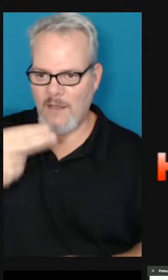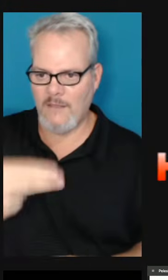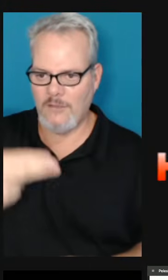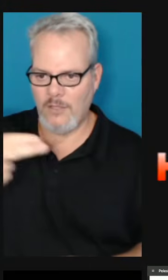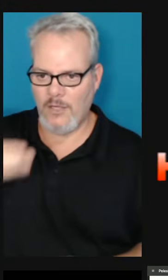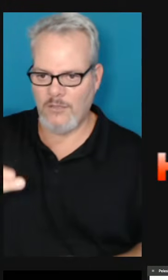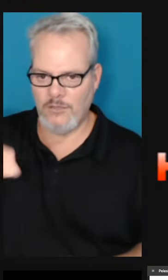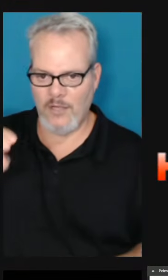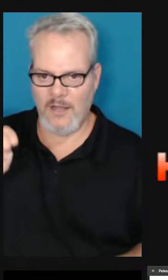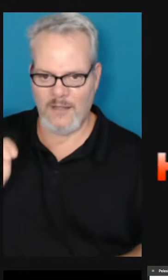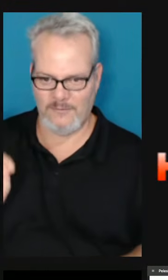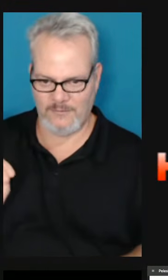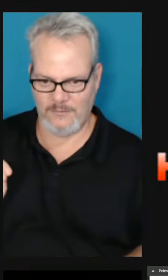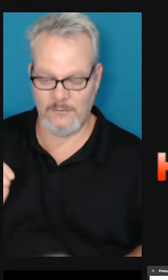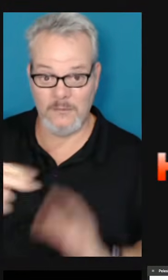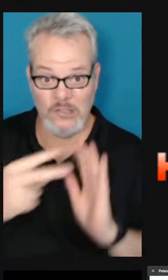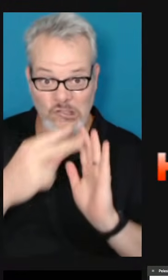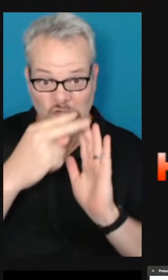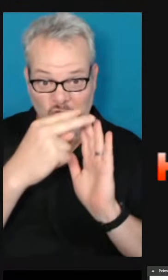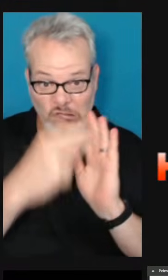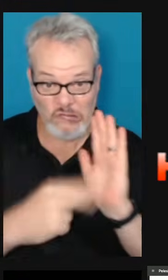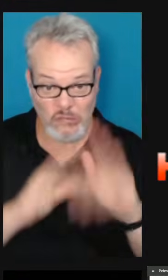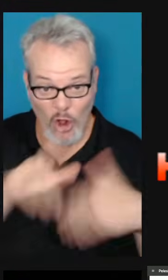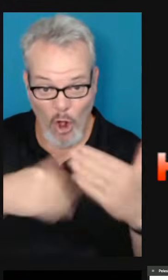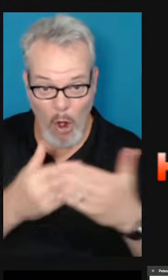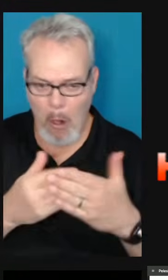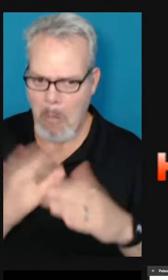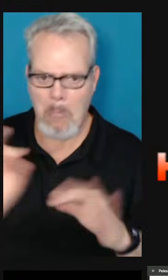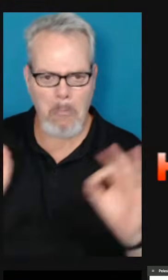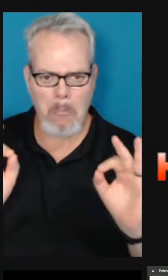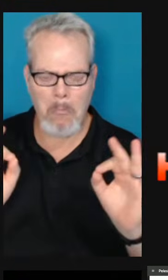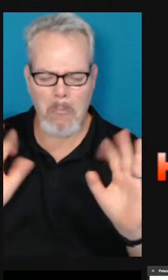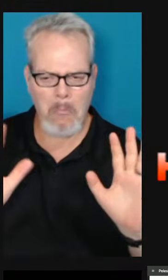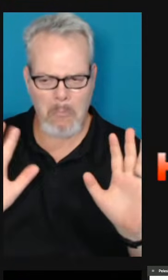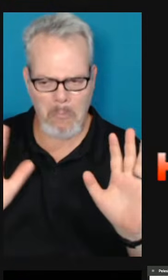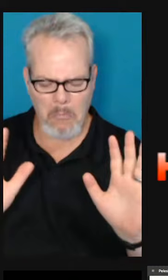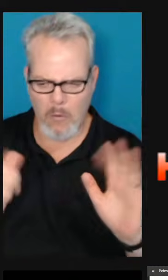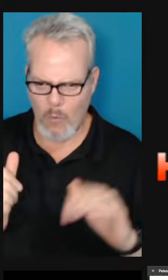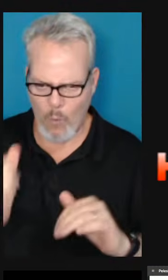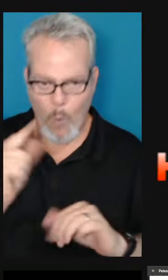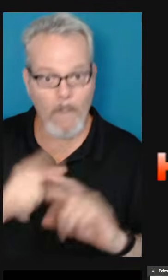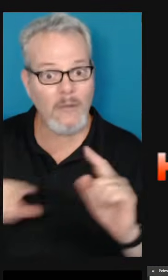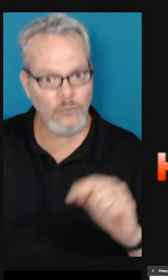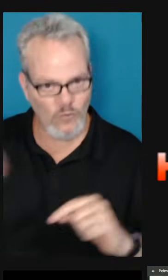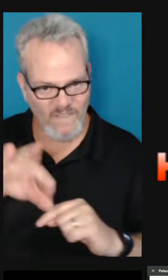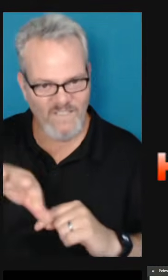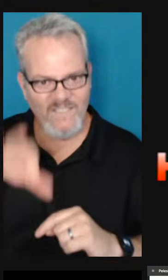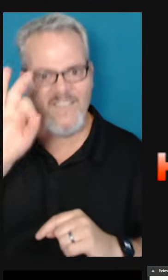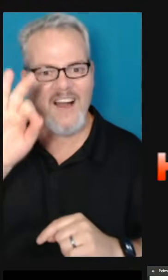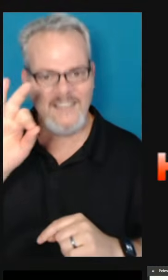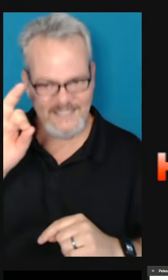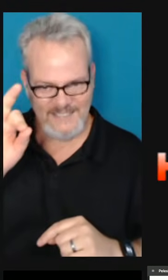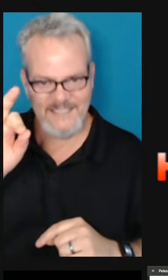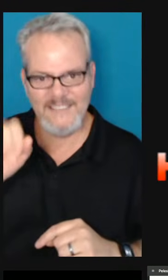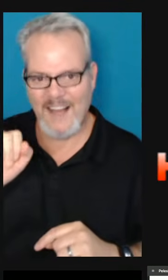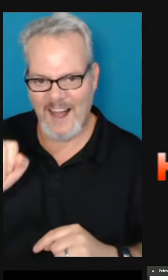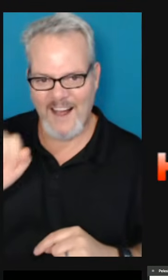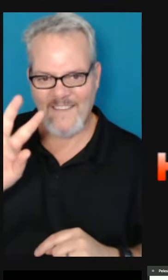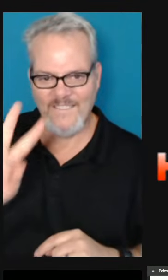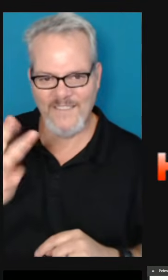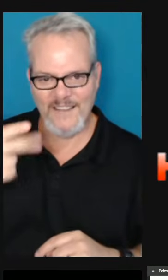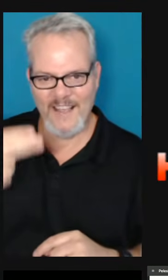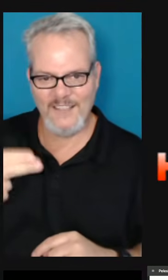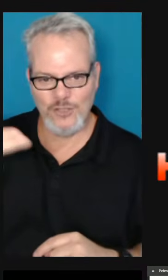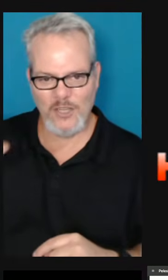So I won't read through all of this, right? But I'll put it on the screen here in case anyone wants to pause and read any of this as well, or find the IVHHN site as well.